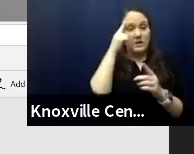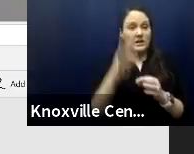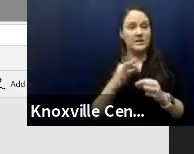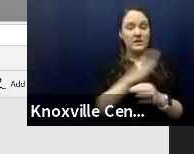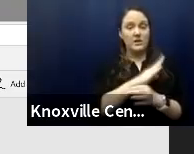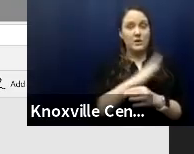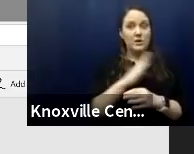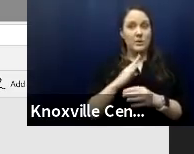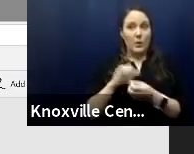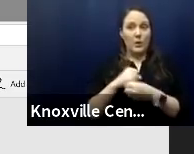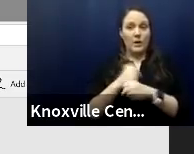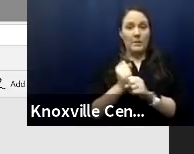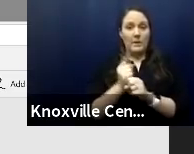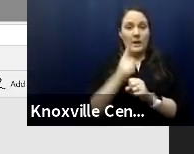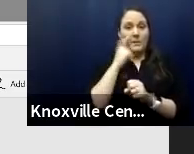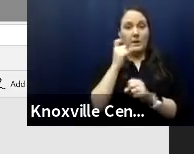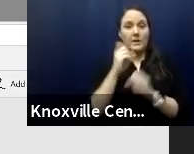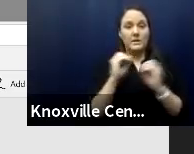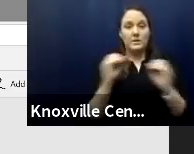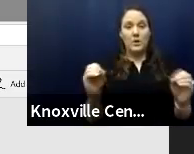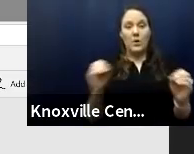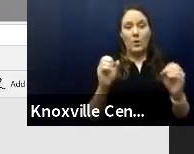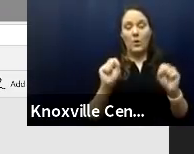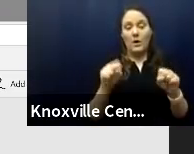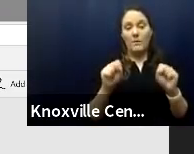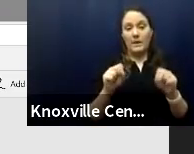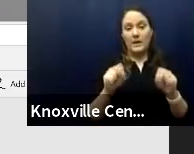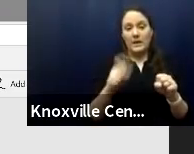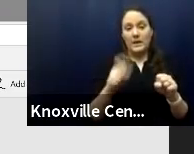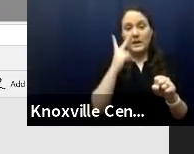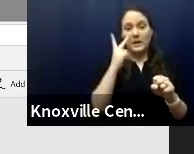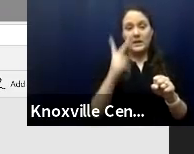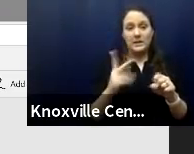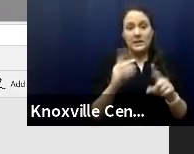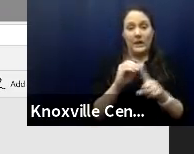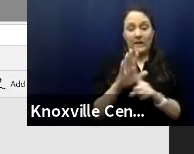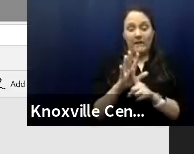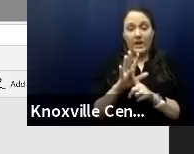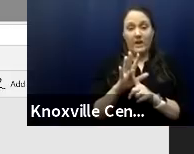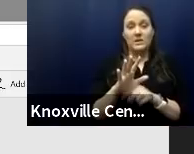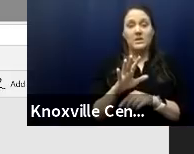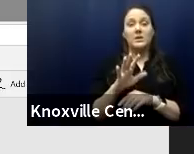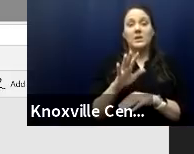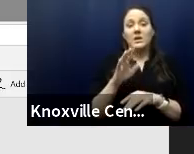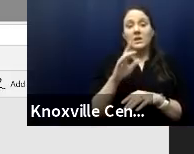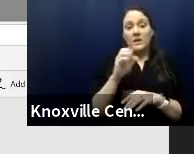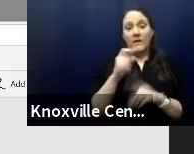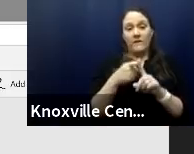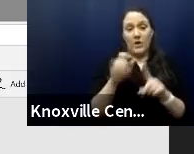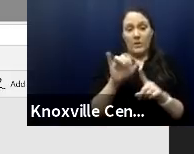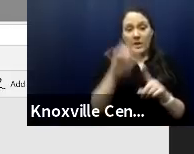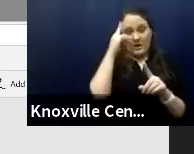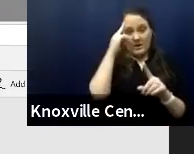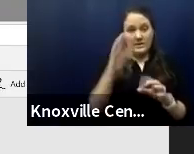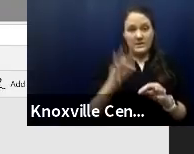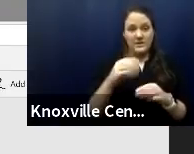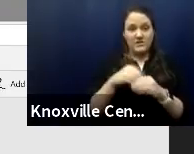we will not have had any ability to see the effect of the decision in real life.